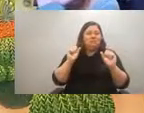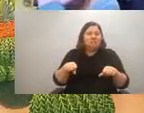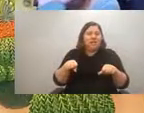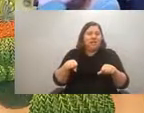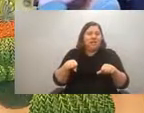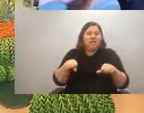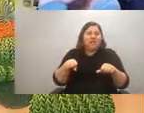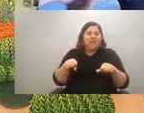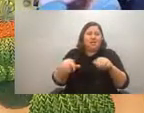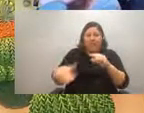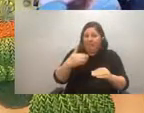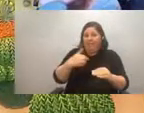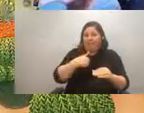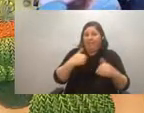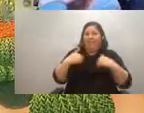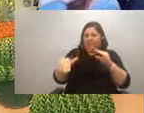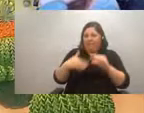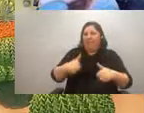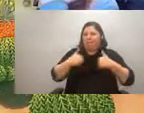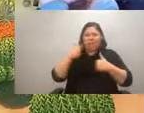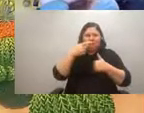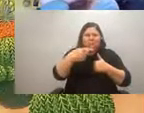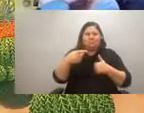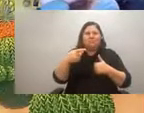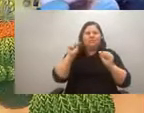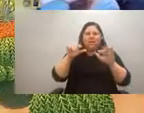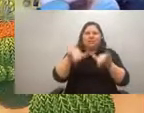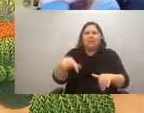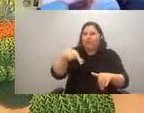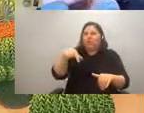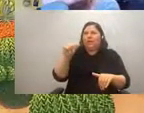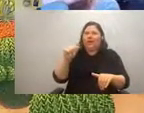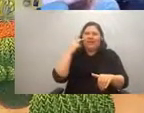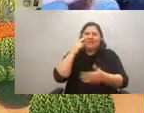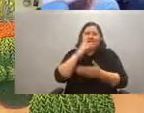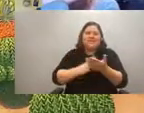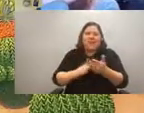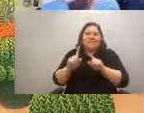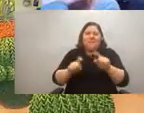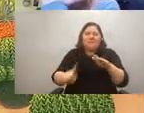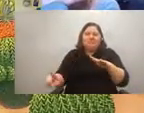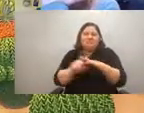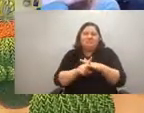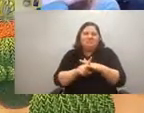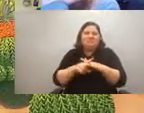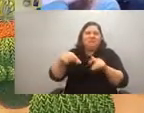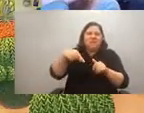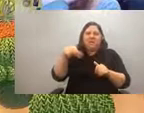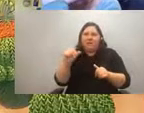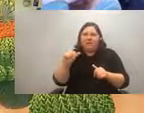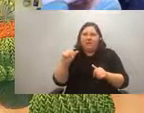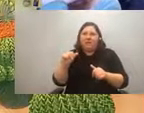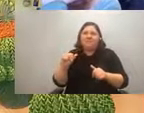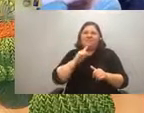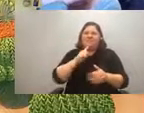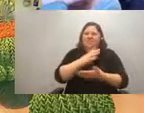um i see a number of questions popping up in the q a um and the i'm sure